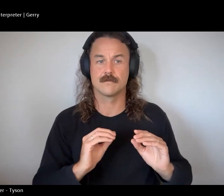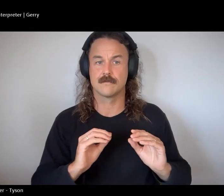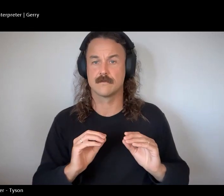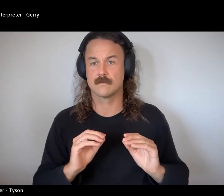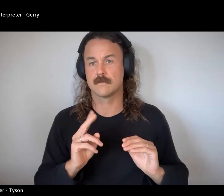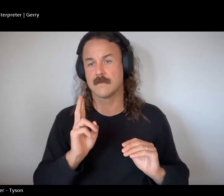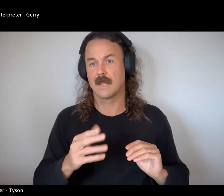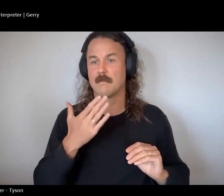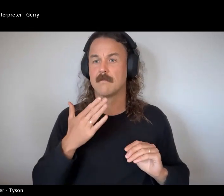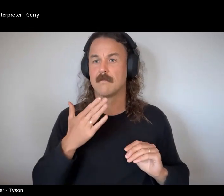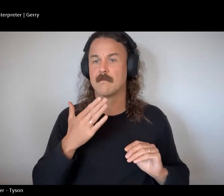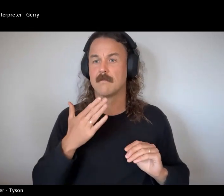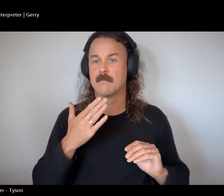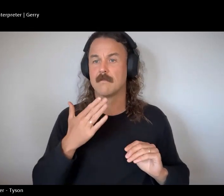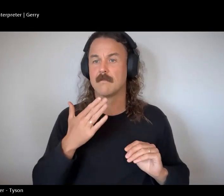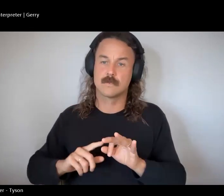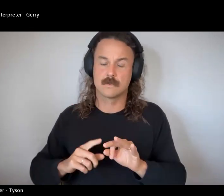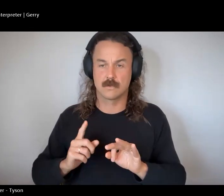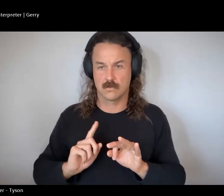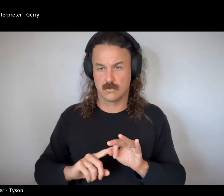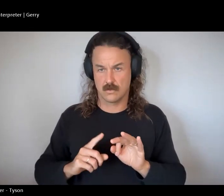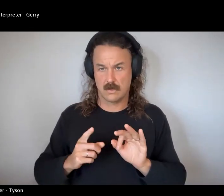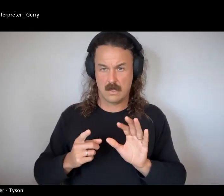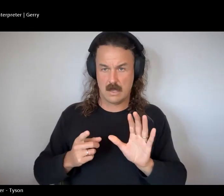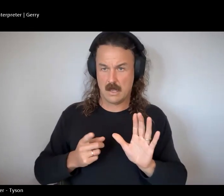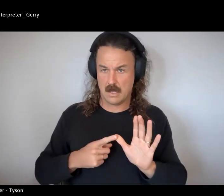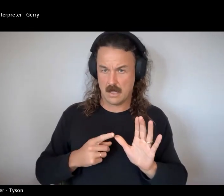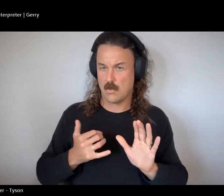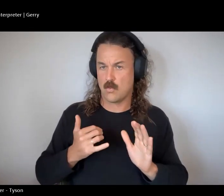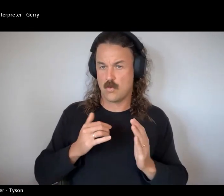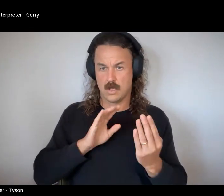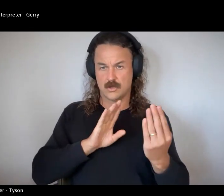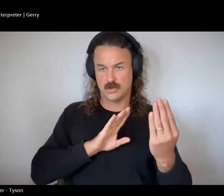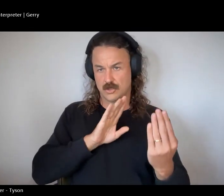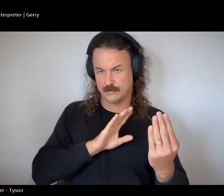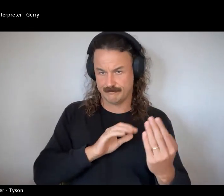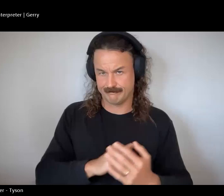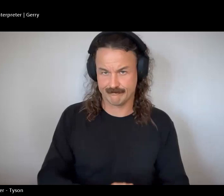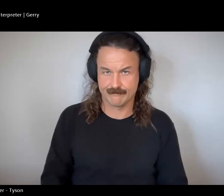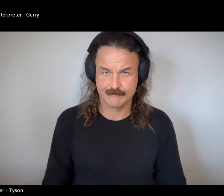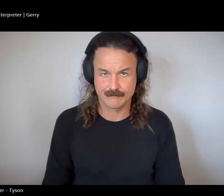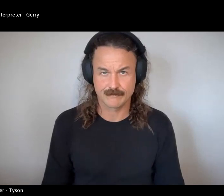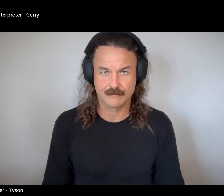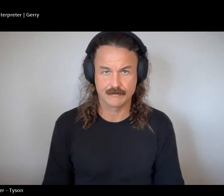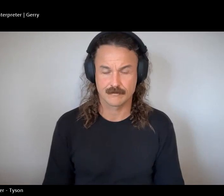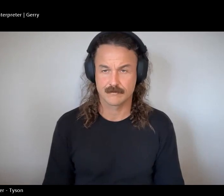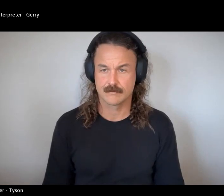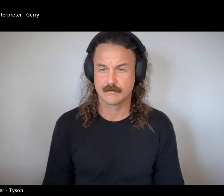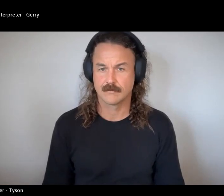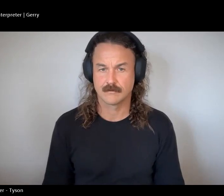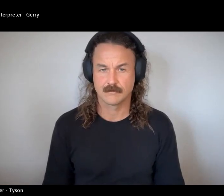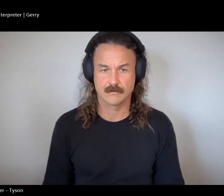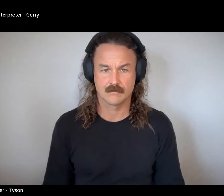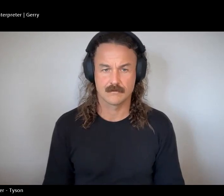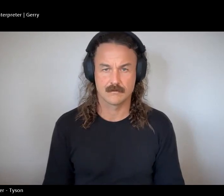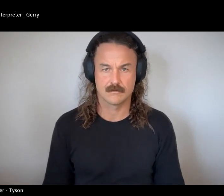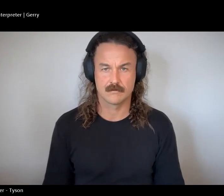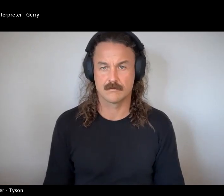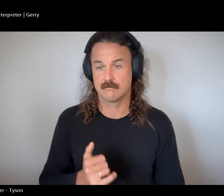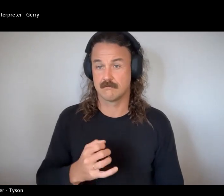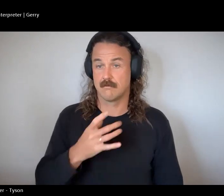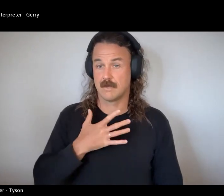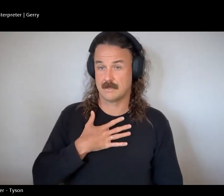questions to the Q&A or the chat function. I might start by posing some questions